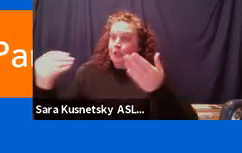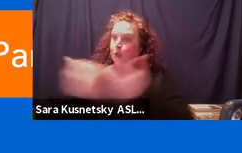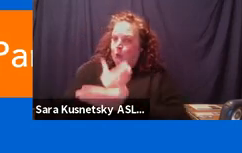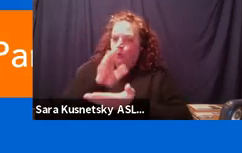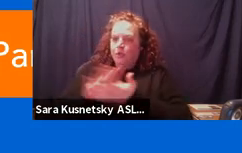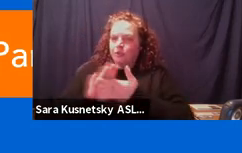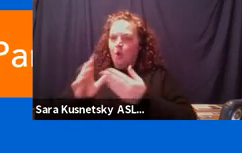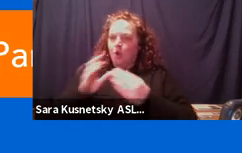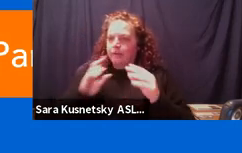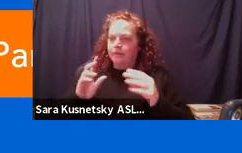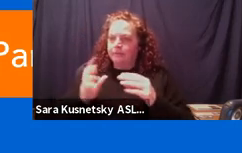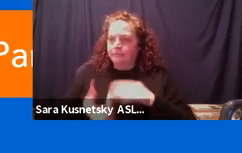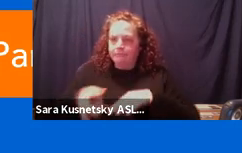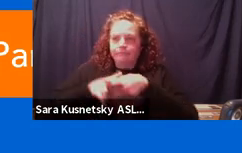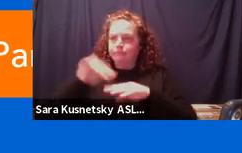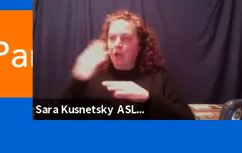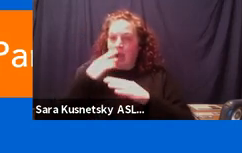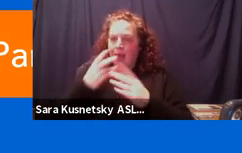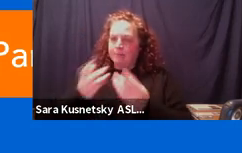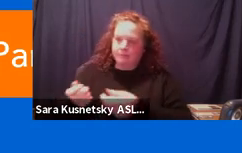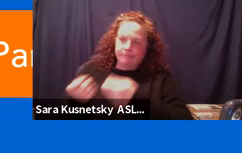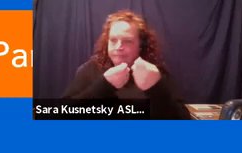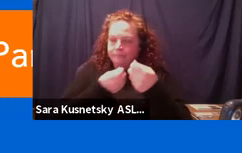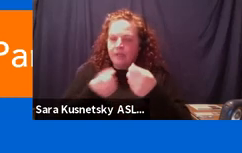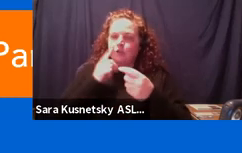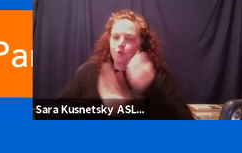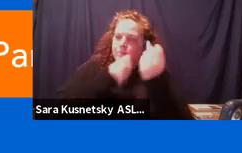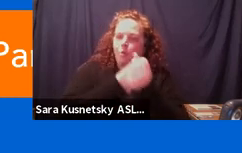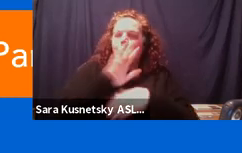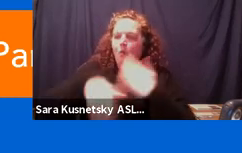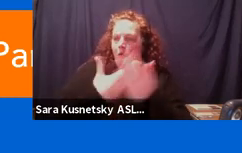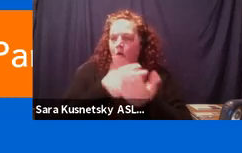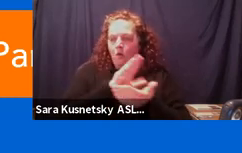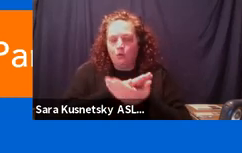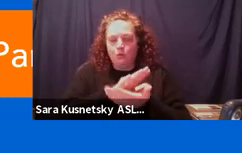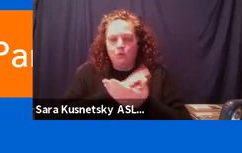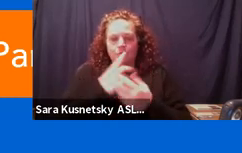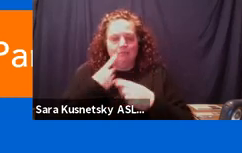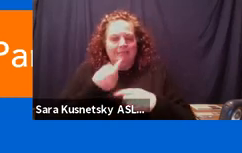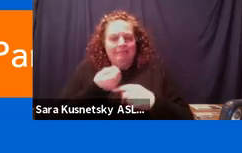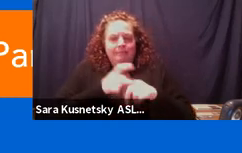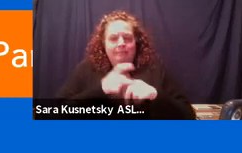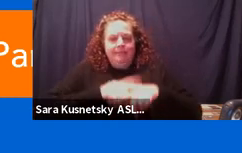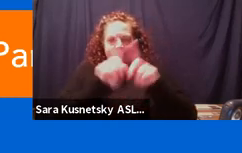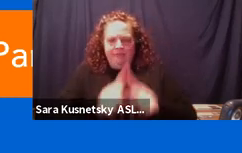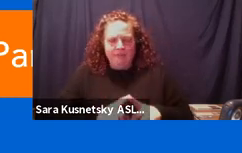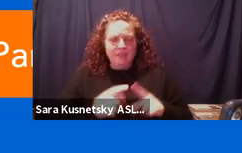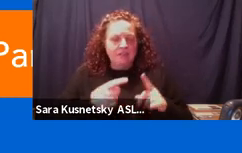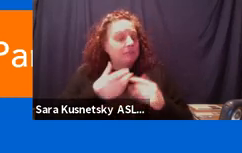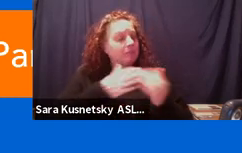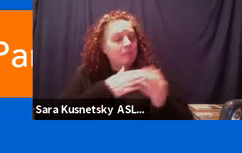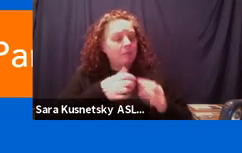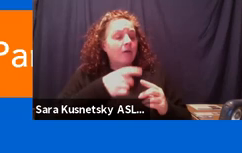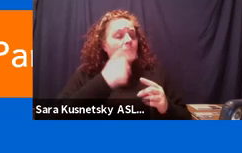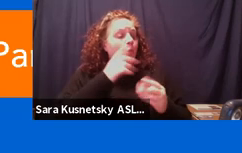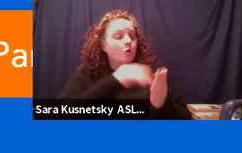5 substitute custodians that support all schools. Small differences in the per pupil amounts do not indicate an equity focus for